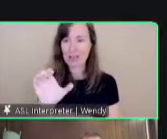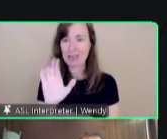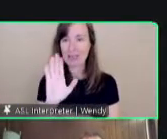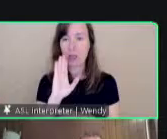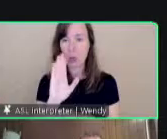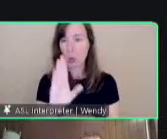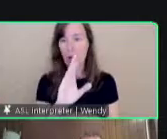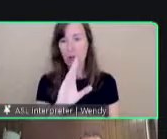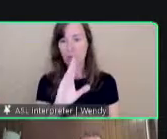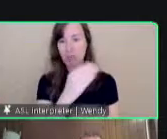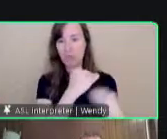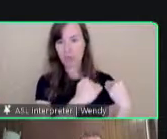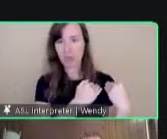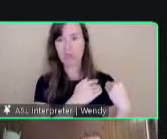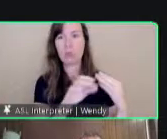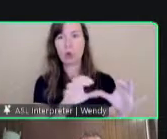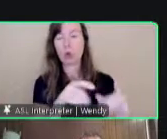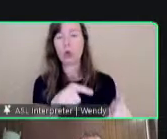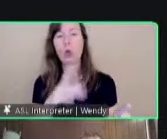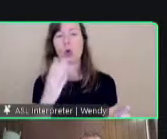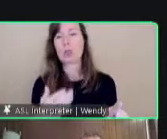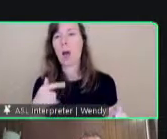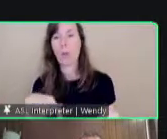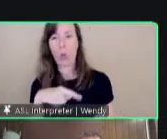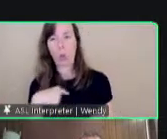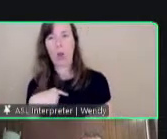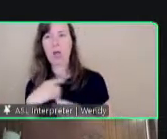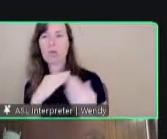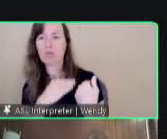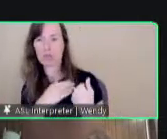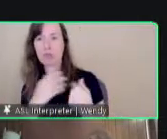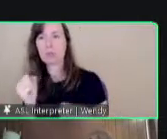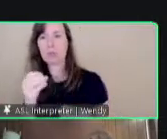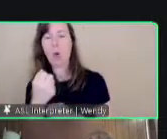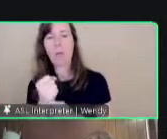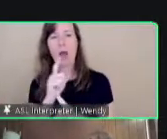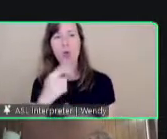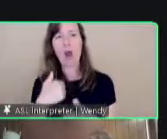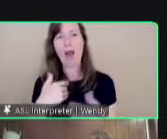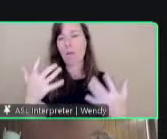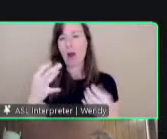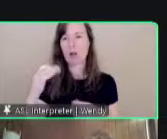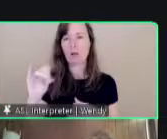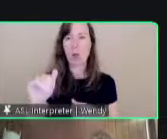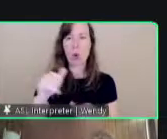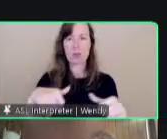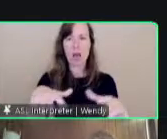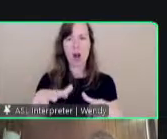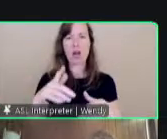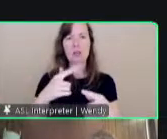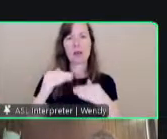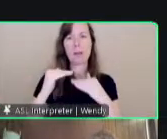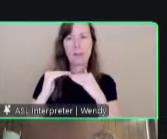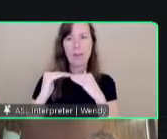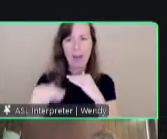to make sure that we have as much of those areas paved over as well with new asphalt and overlay.